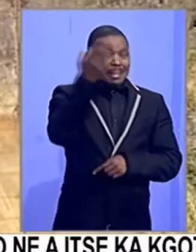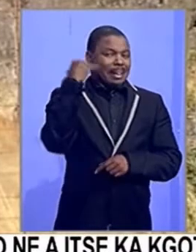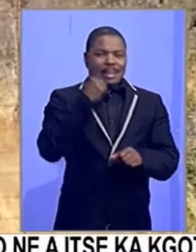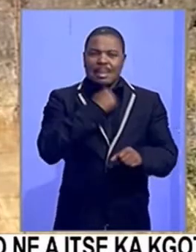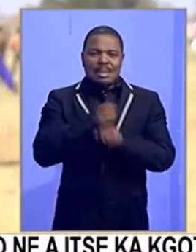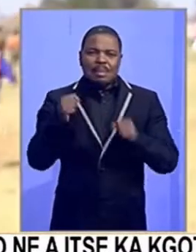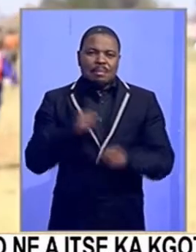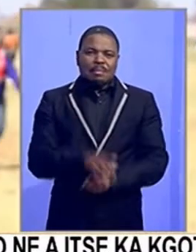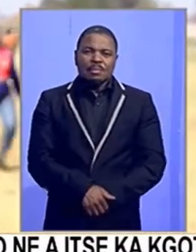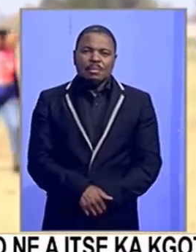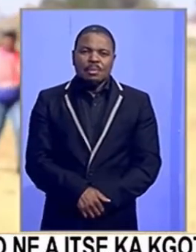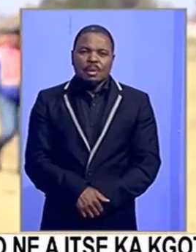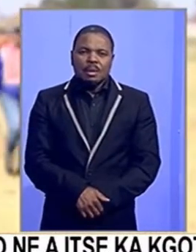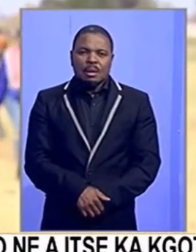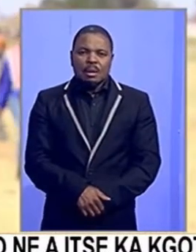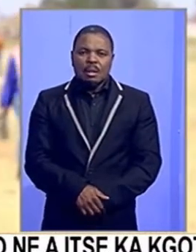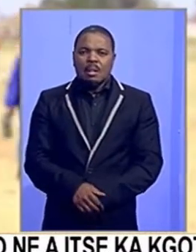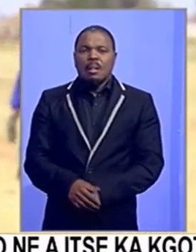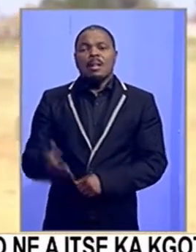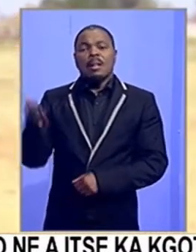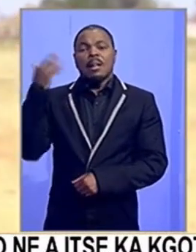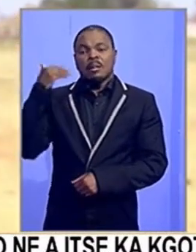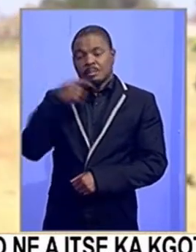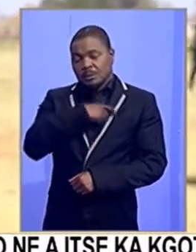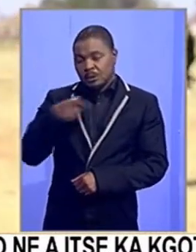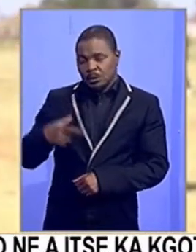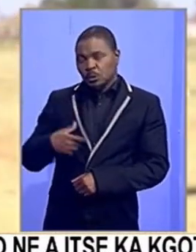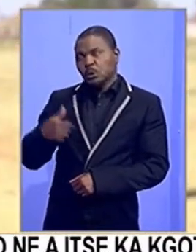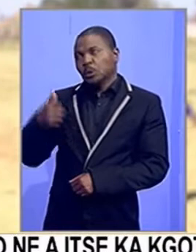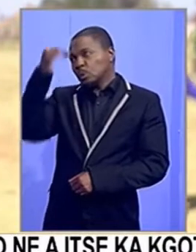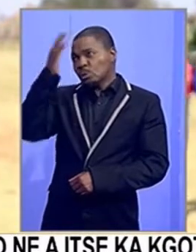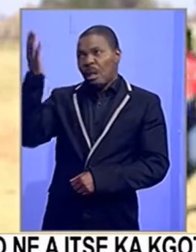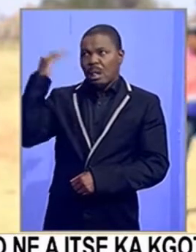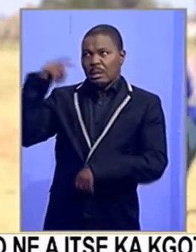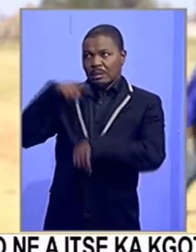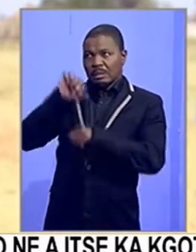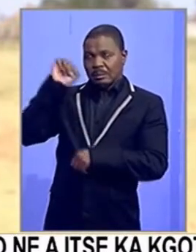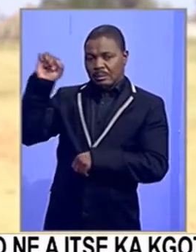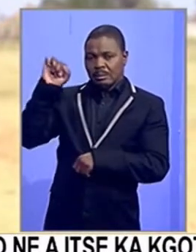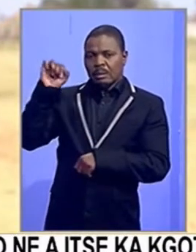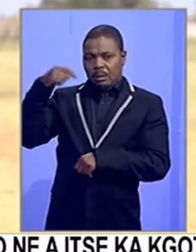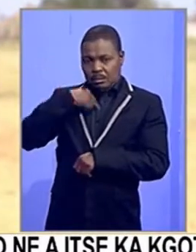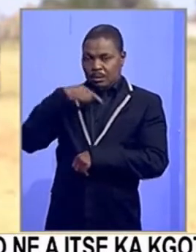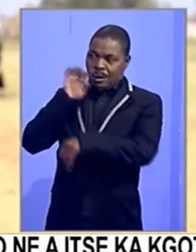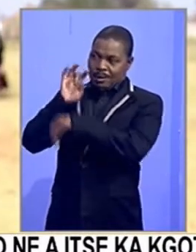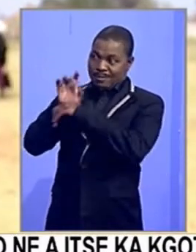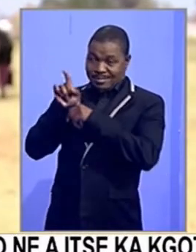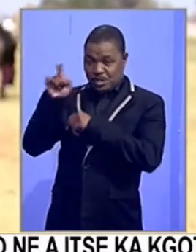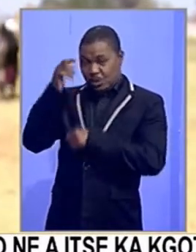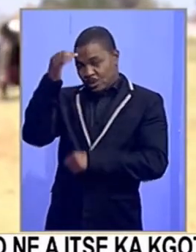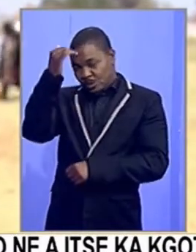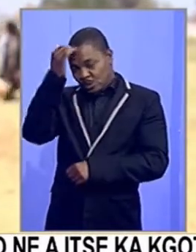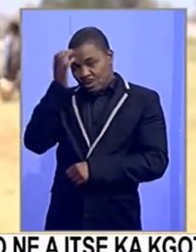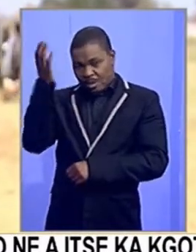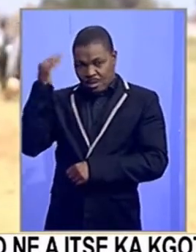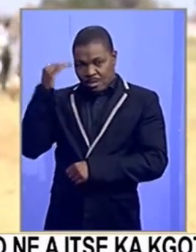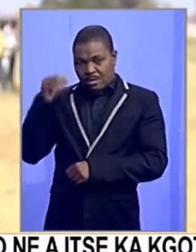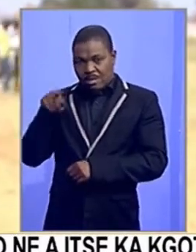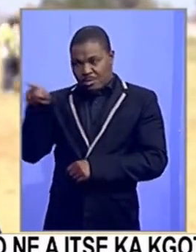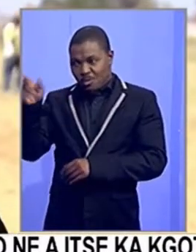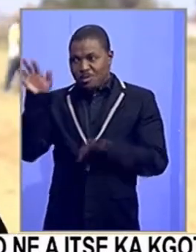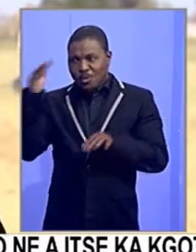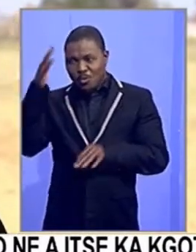fitileng. The former president Zuma was still the president because I was his advisor. Your cameraman will know